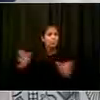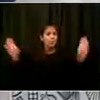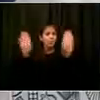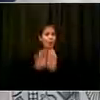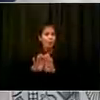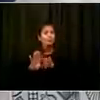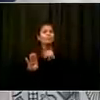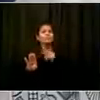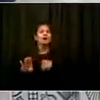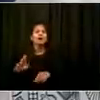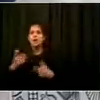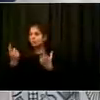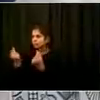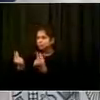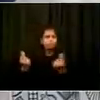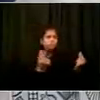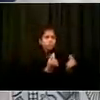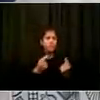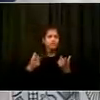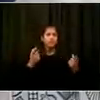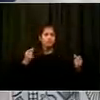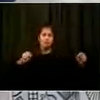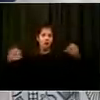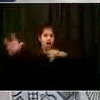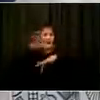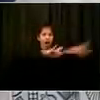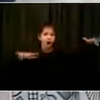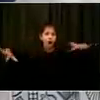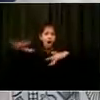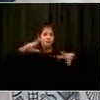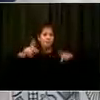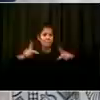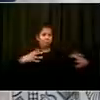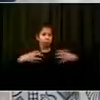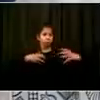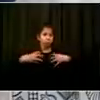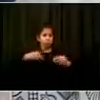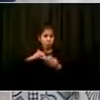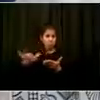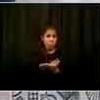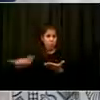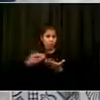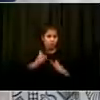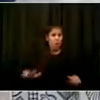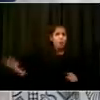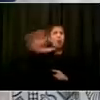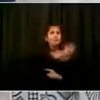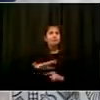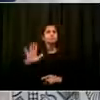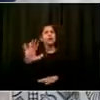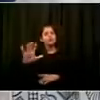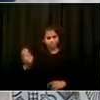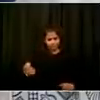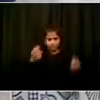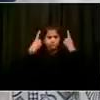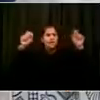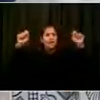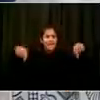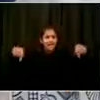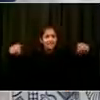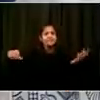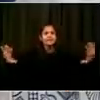I do want to say how much I feel and understand the frustration of parents that so many